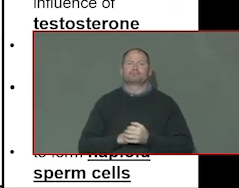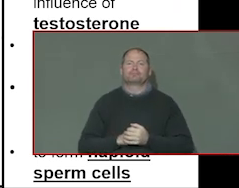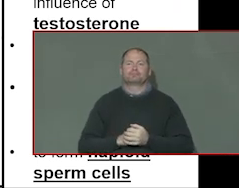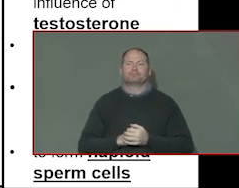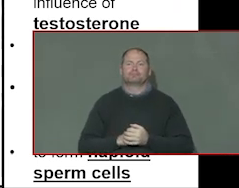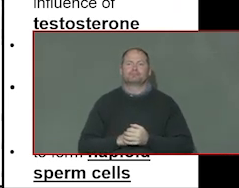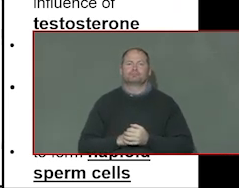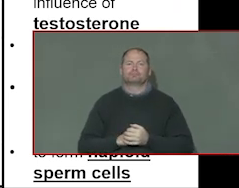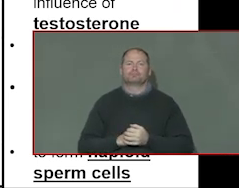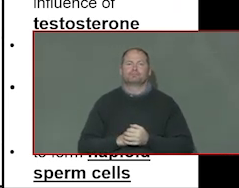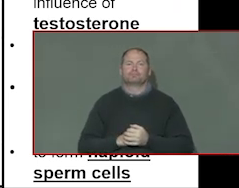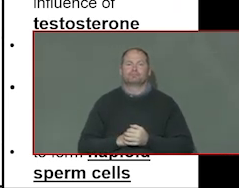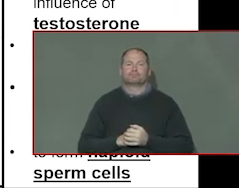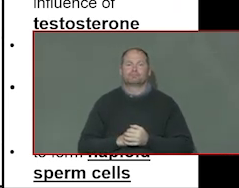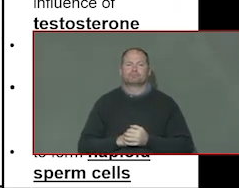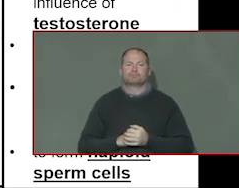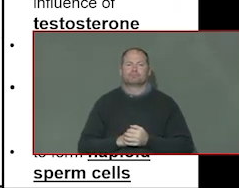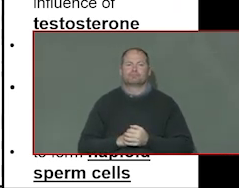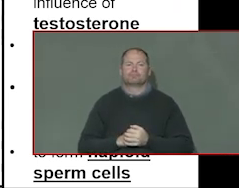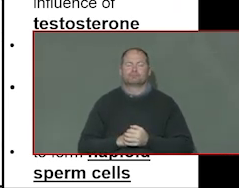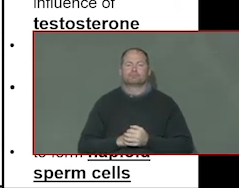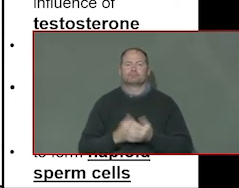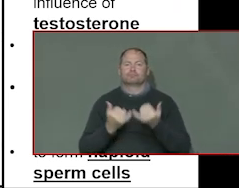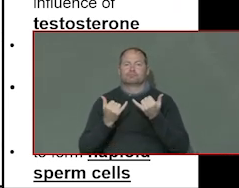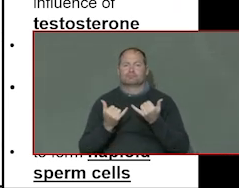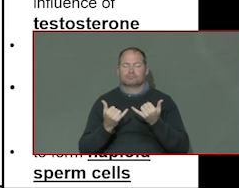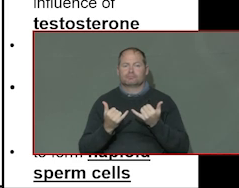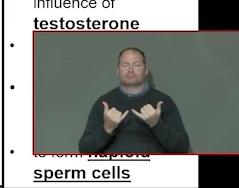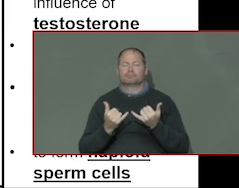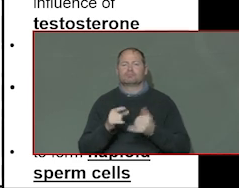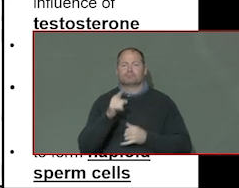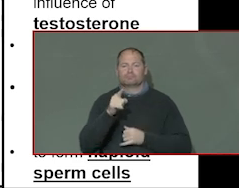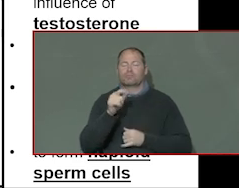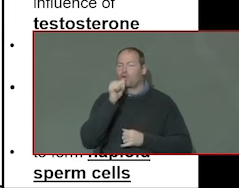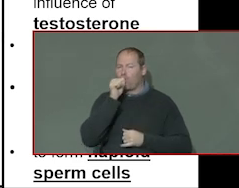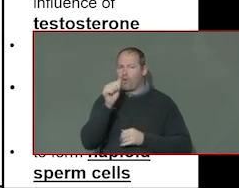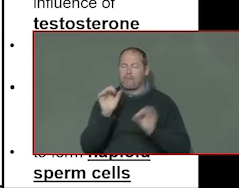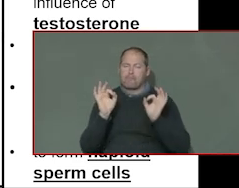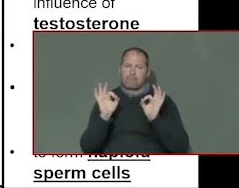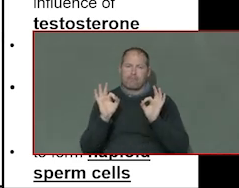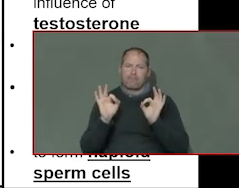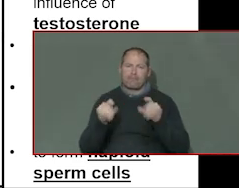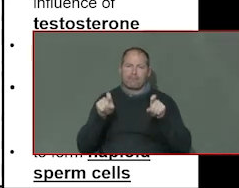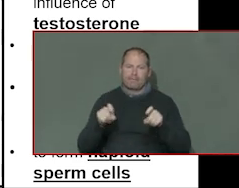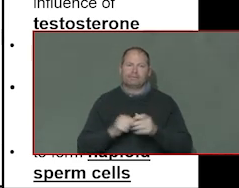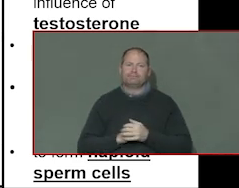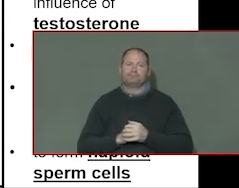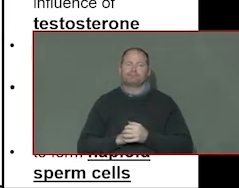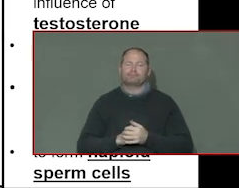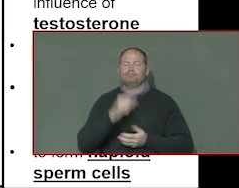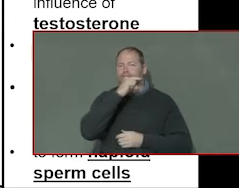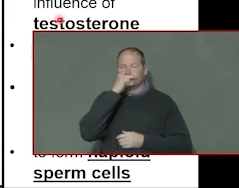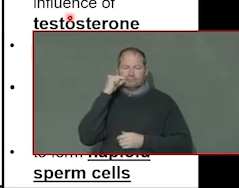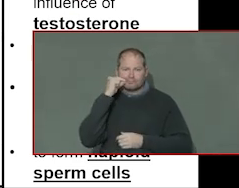guidelines, see spermatogenesis, you must answer it exactly as it is. It is marked, it is labeled in